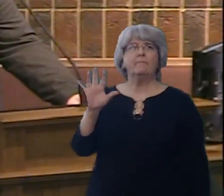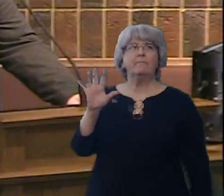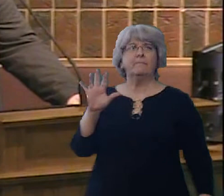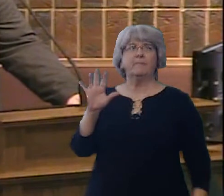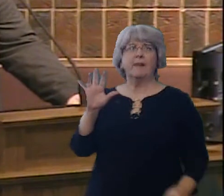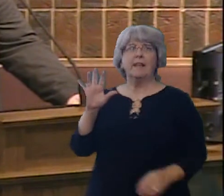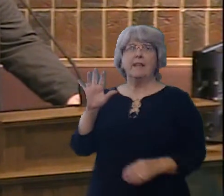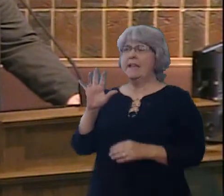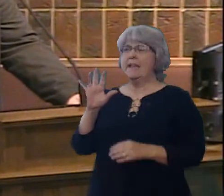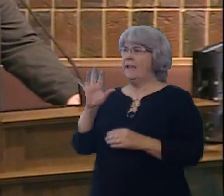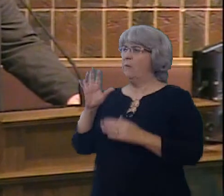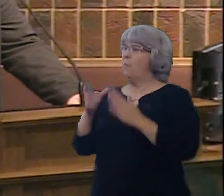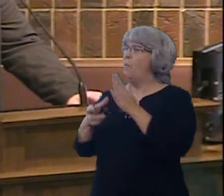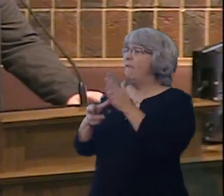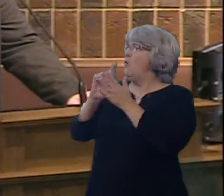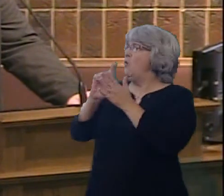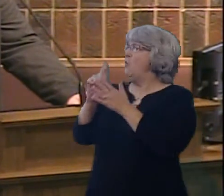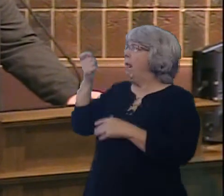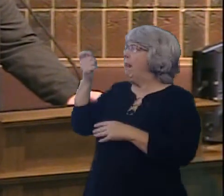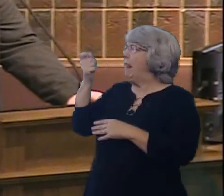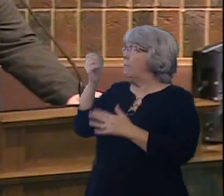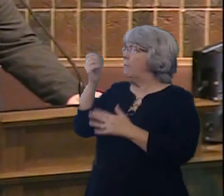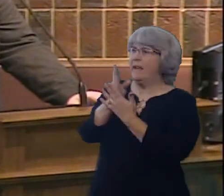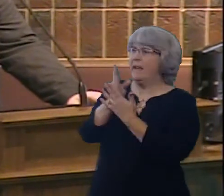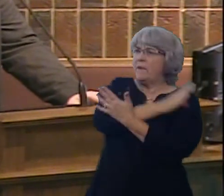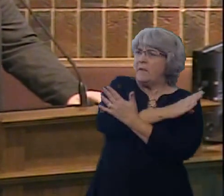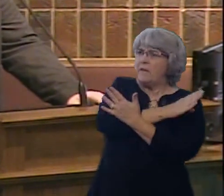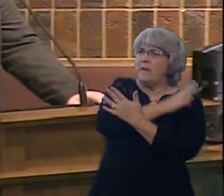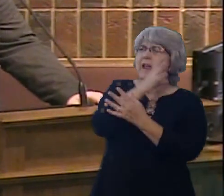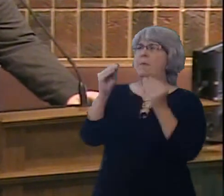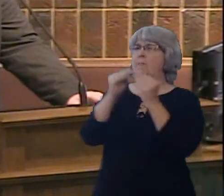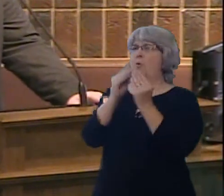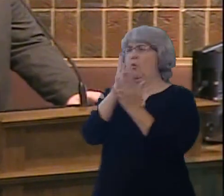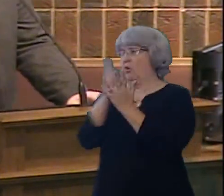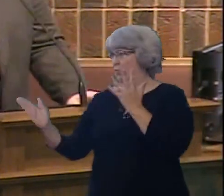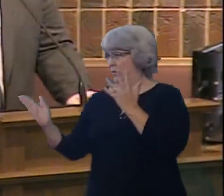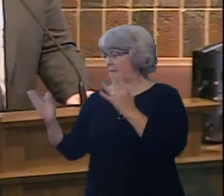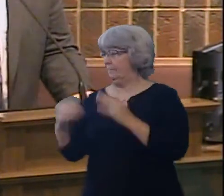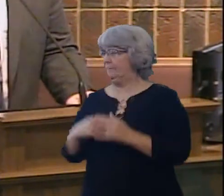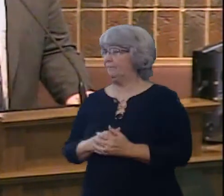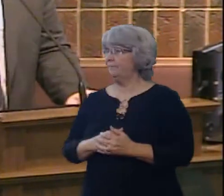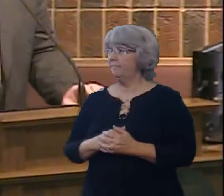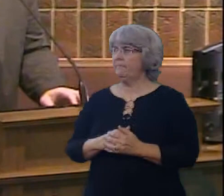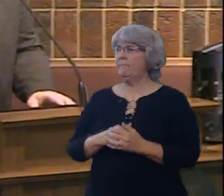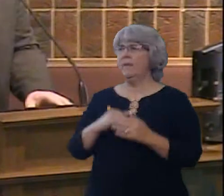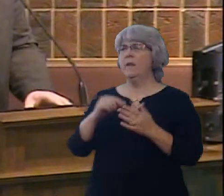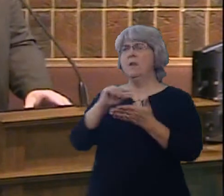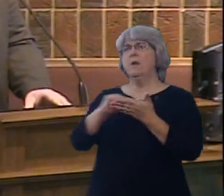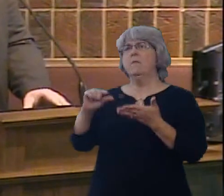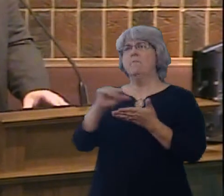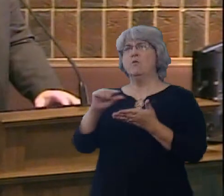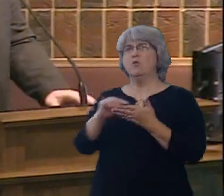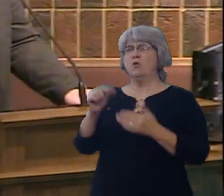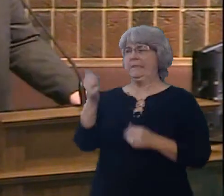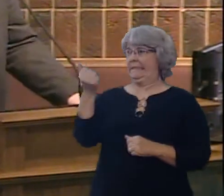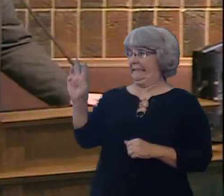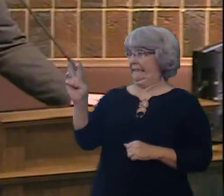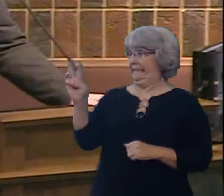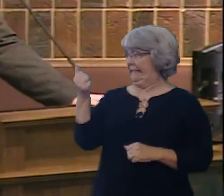looked at before, and then go a little bit farther. So 1 Thessalonians chapter 5, we're going to start off in verse